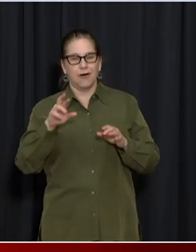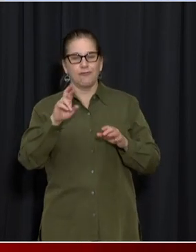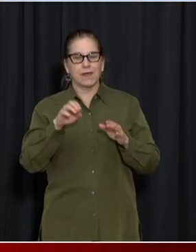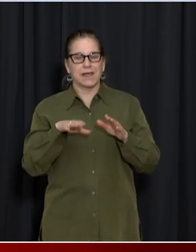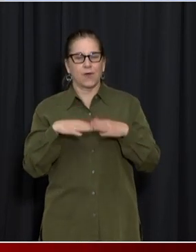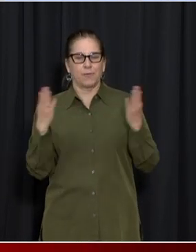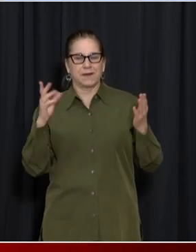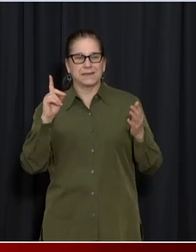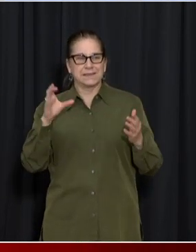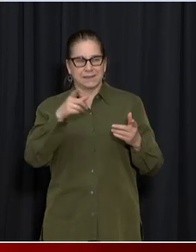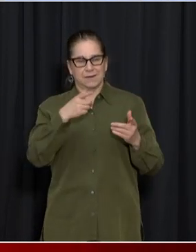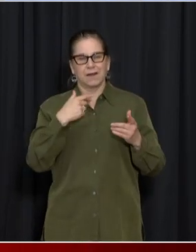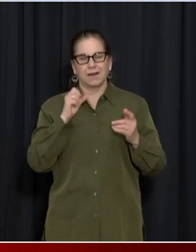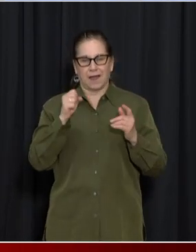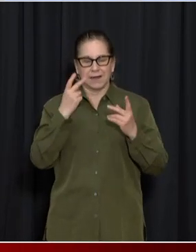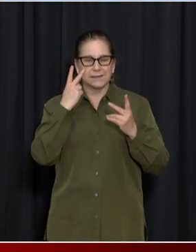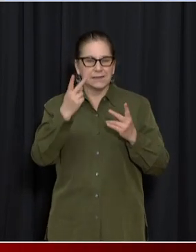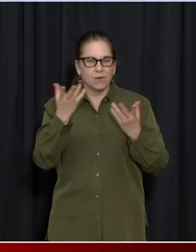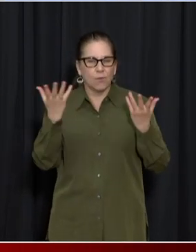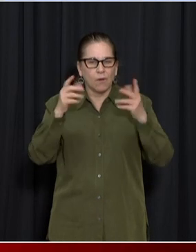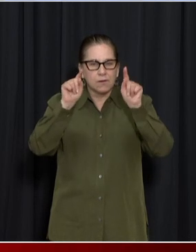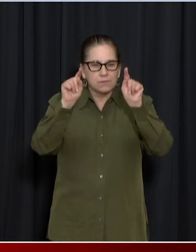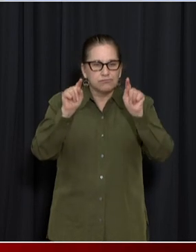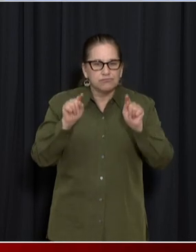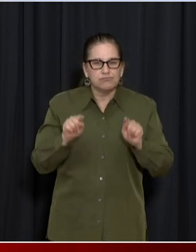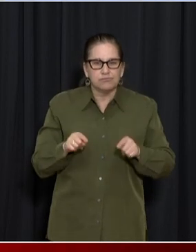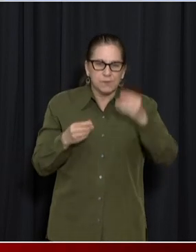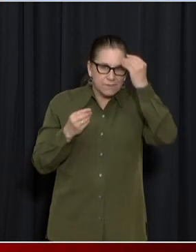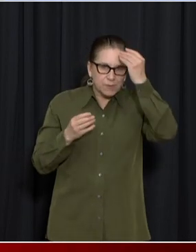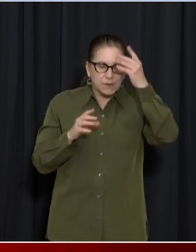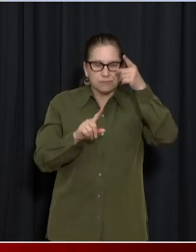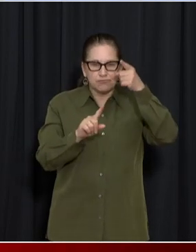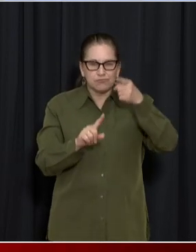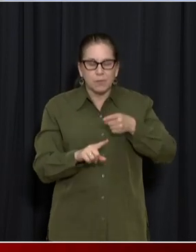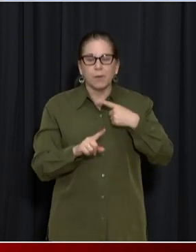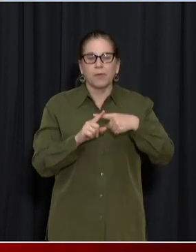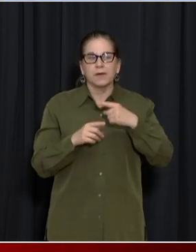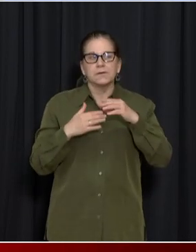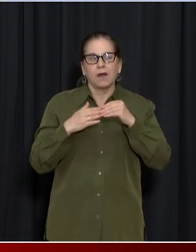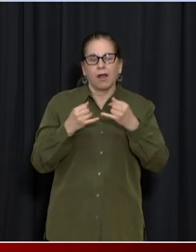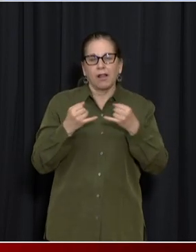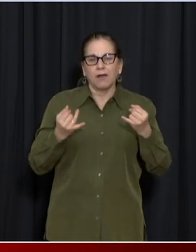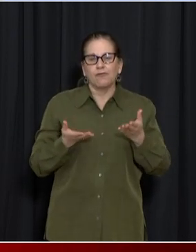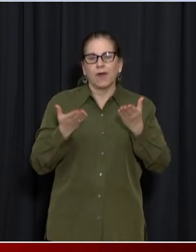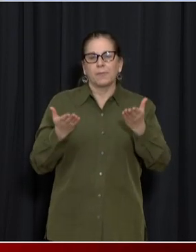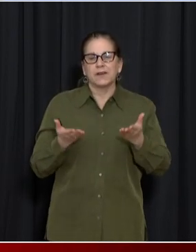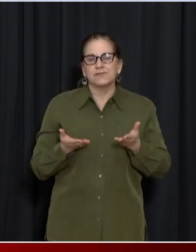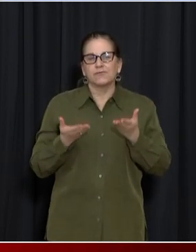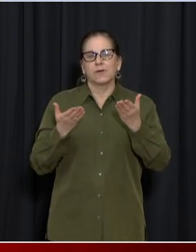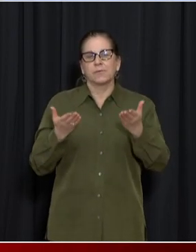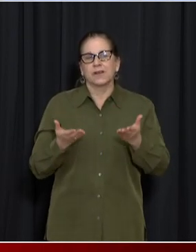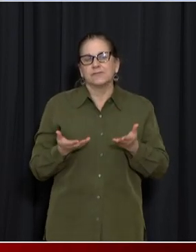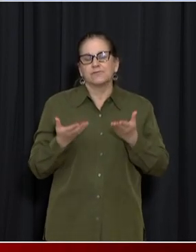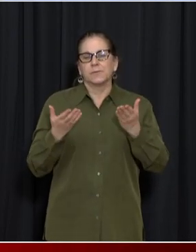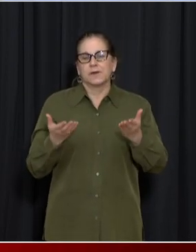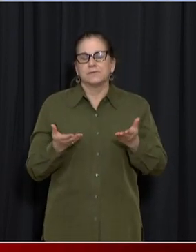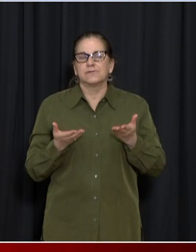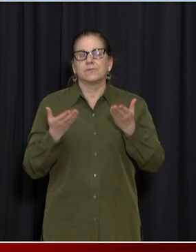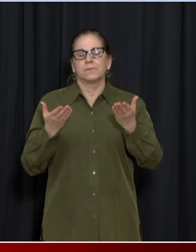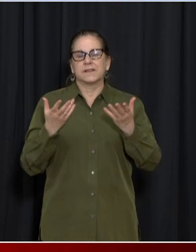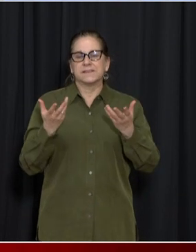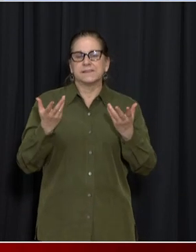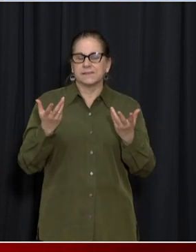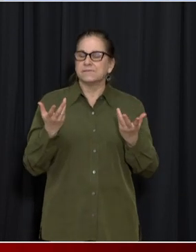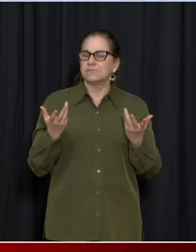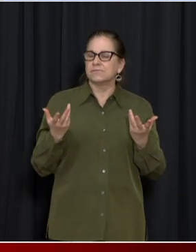recommendations, as well as the very detailed committee work, will be valuable for Mayor Bowser and her administration as